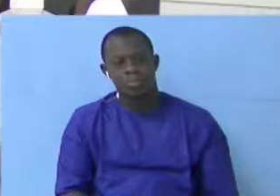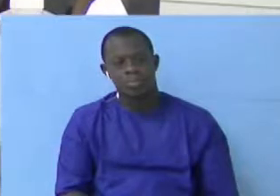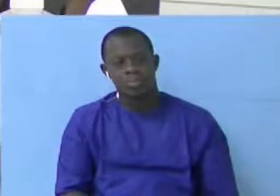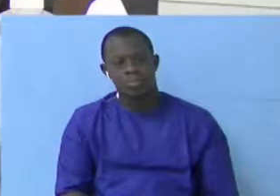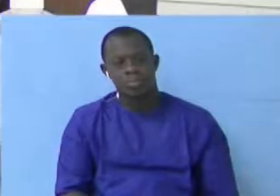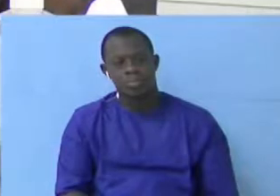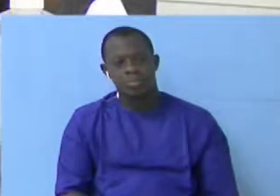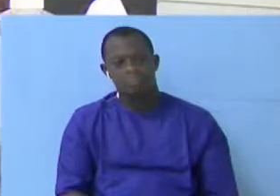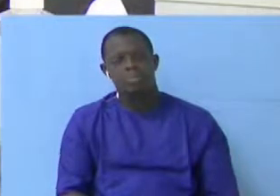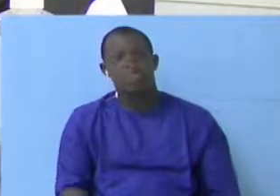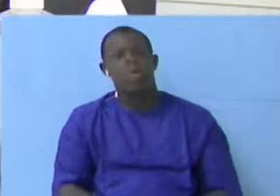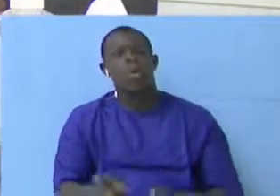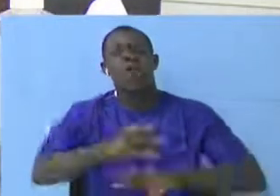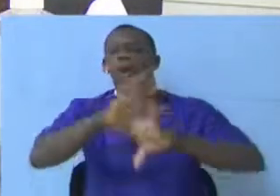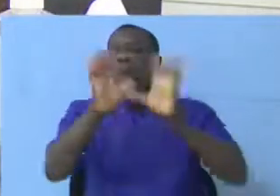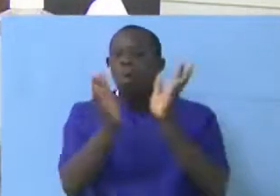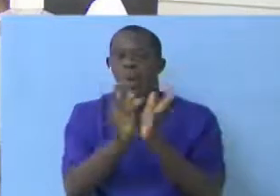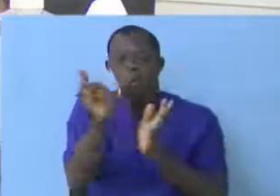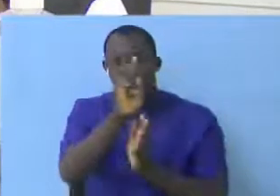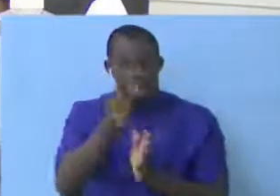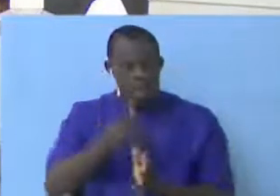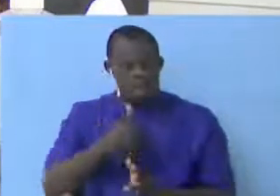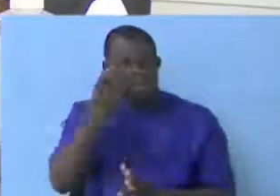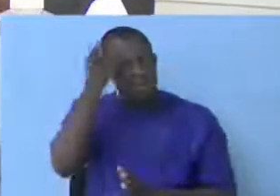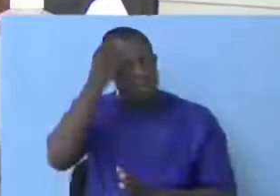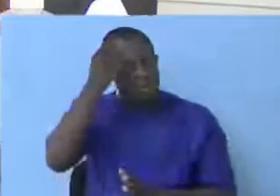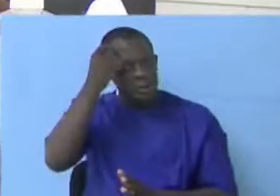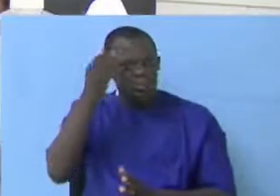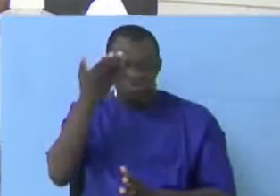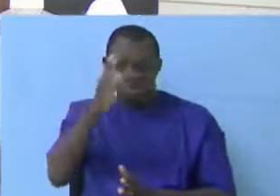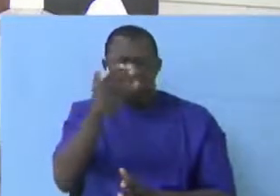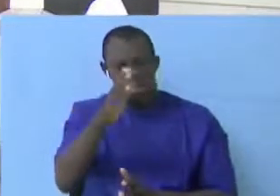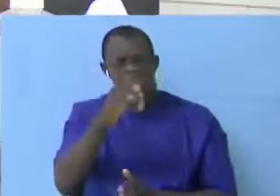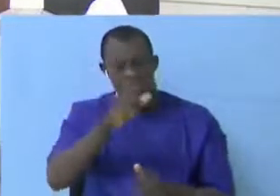instinct gave me was to go and look for them in the other places that were